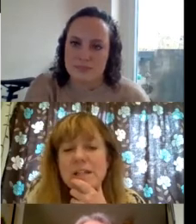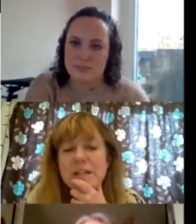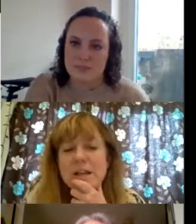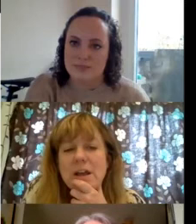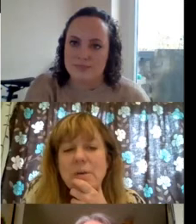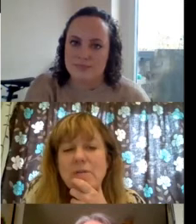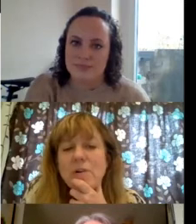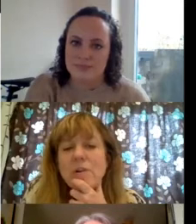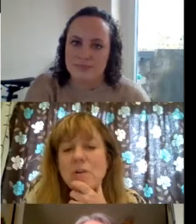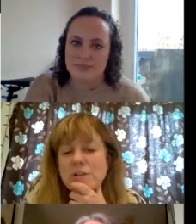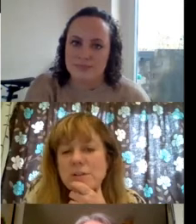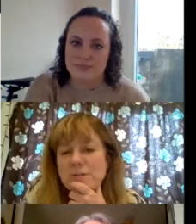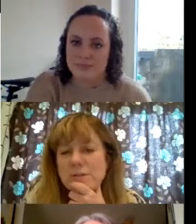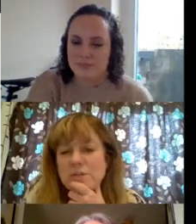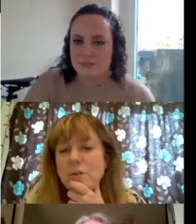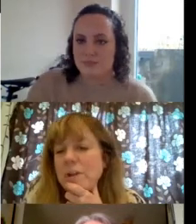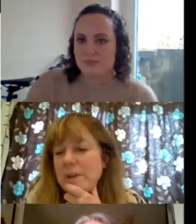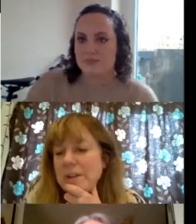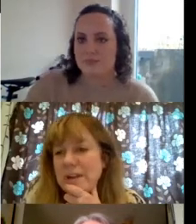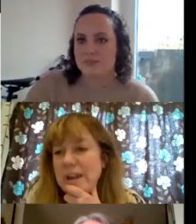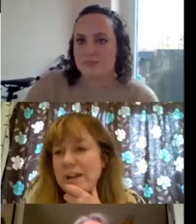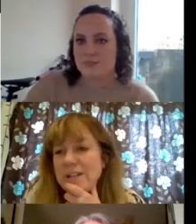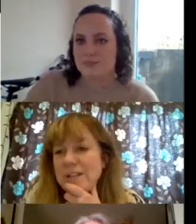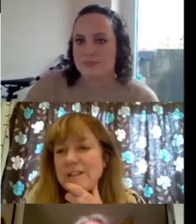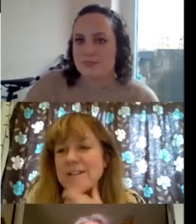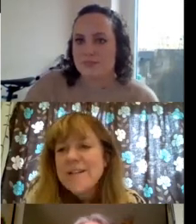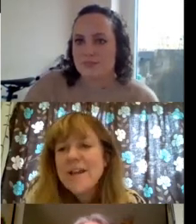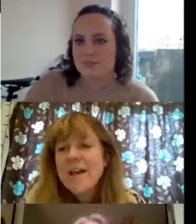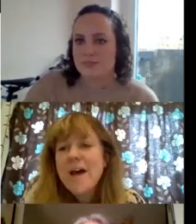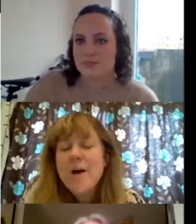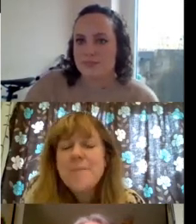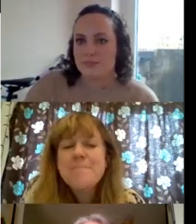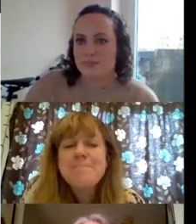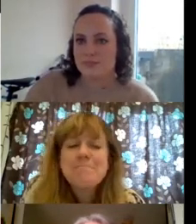minute. We've got lots of documentary evidence,